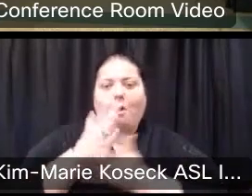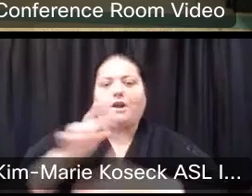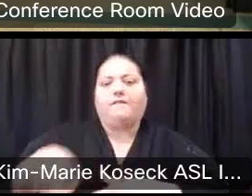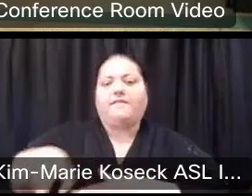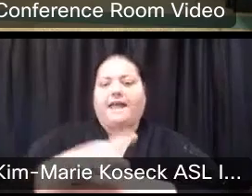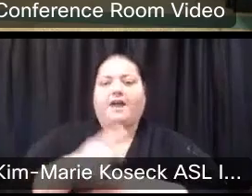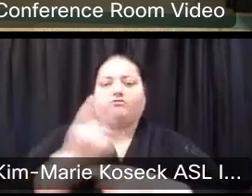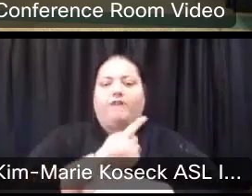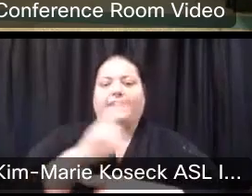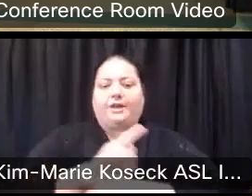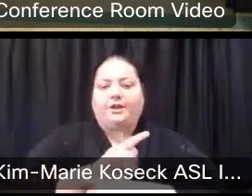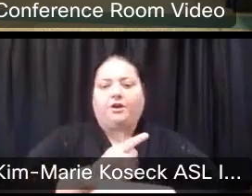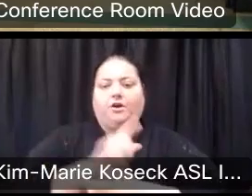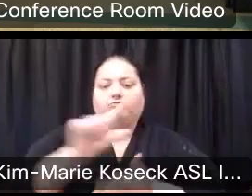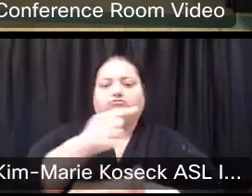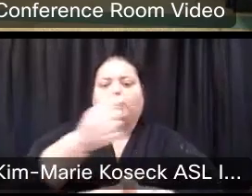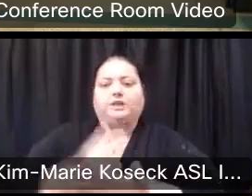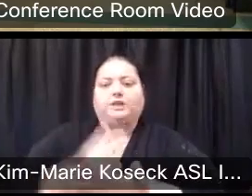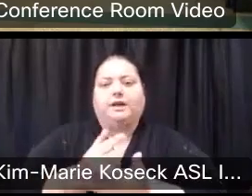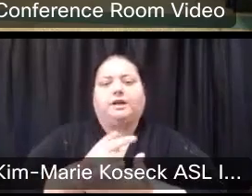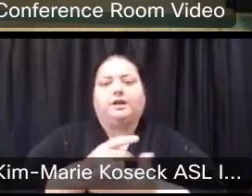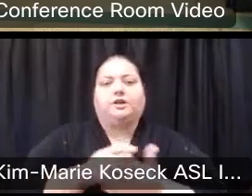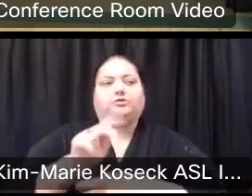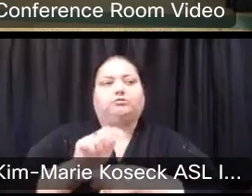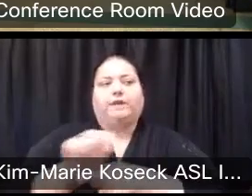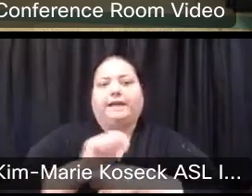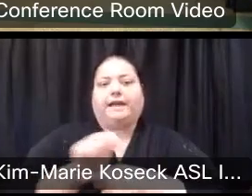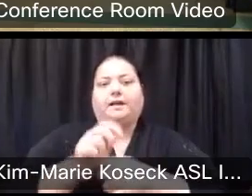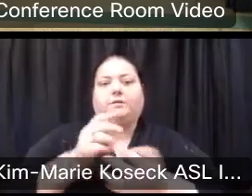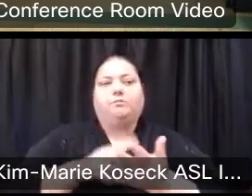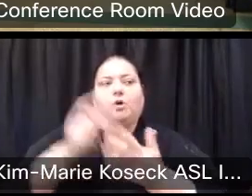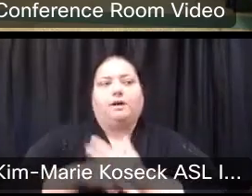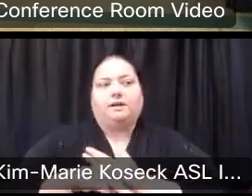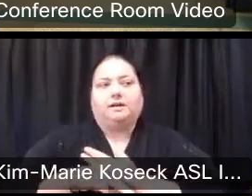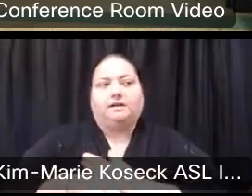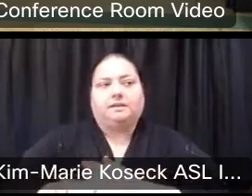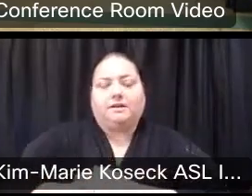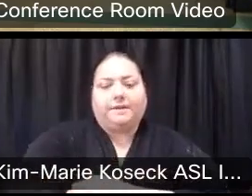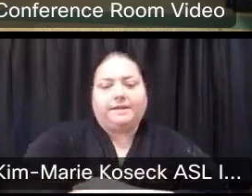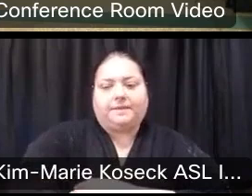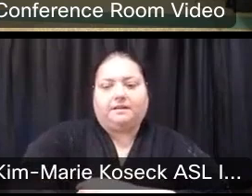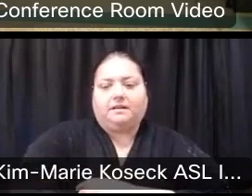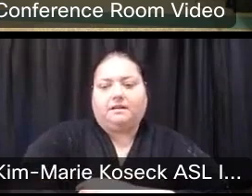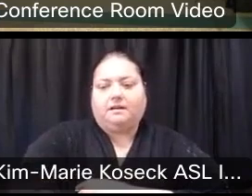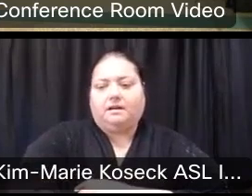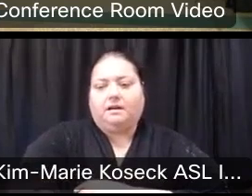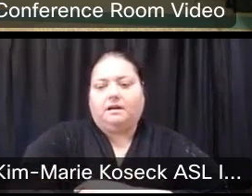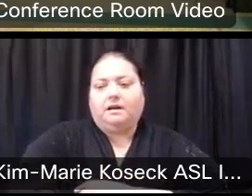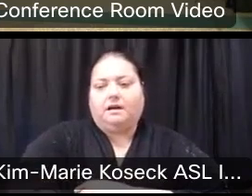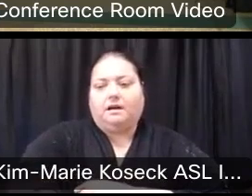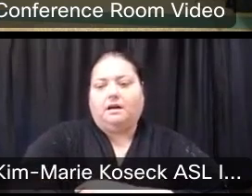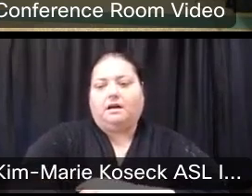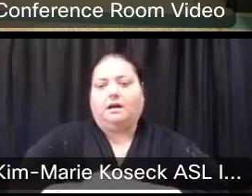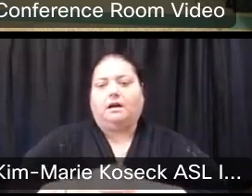regular, graduate training programs. I'm a clinical psychologist. I had no training in intellectual and